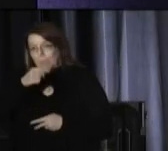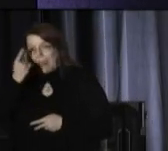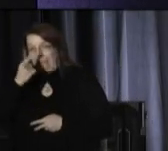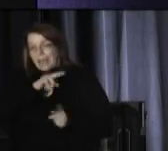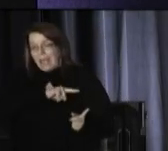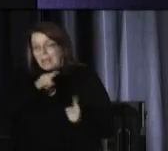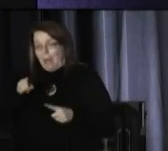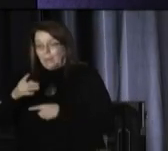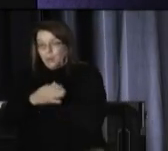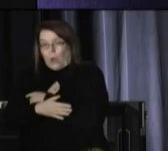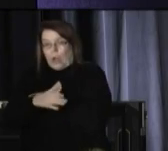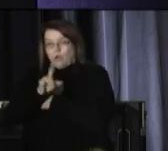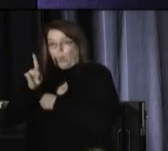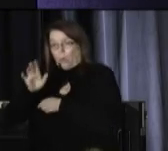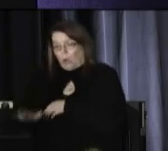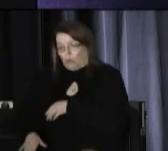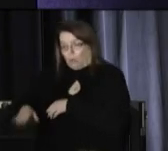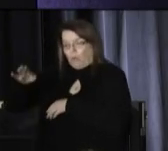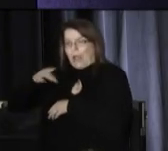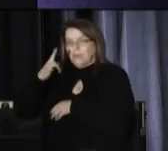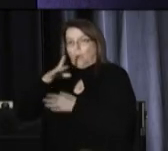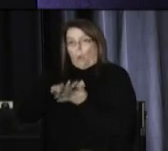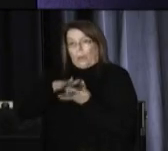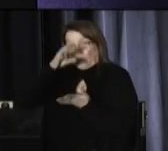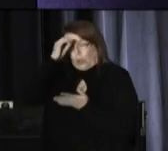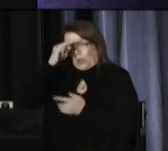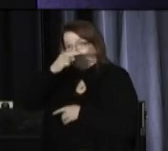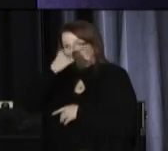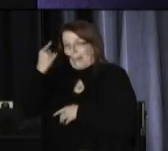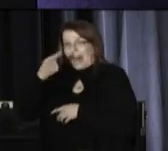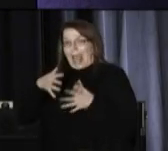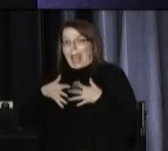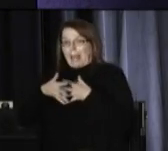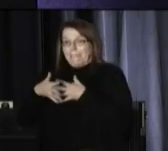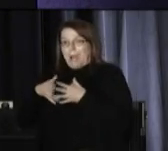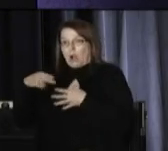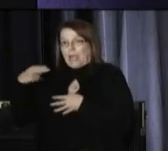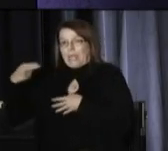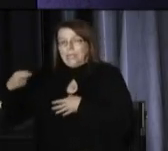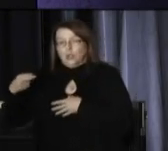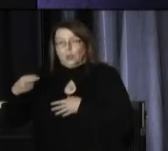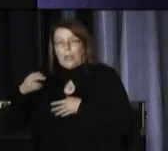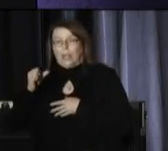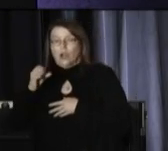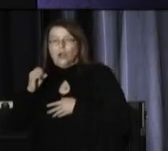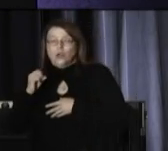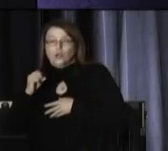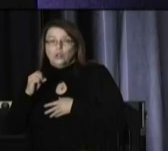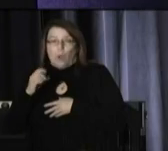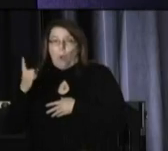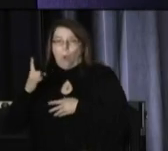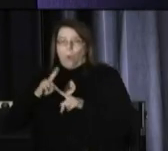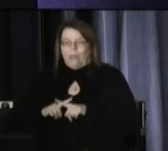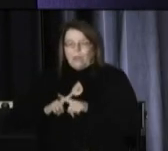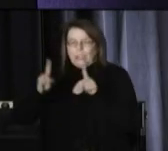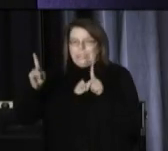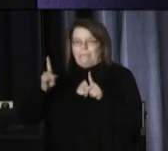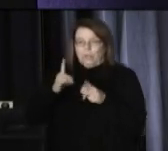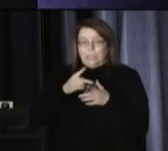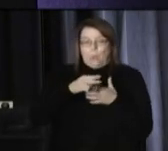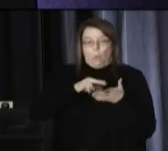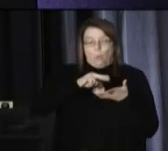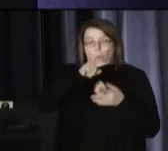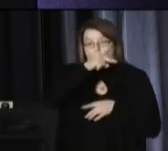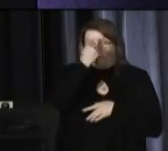country where you're raised only learning black American history, and so there's this dissonance of what black means at home and what I